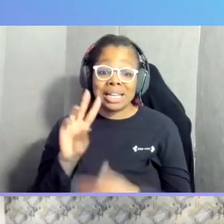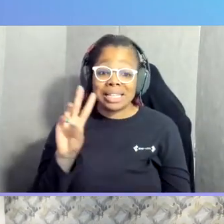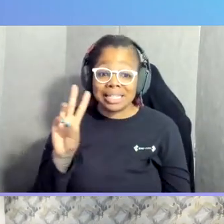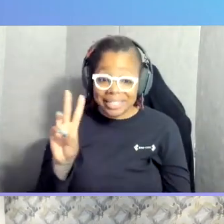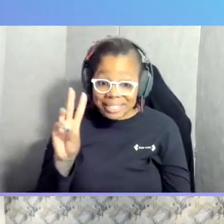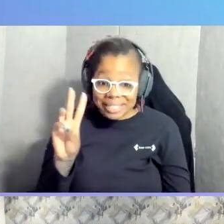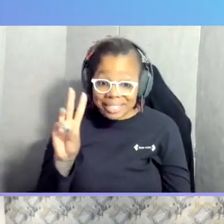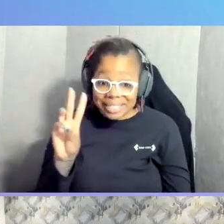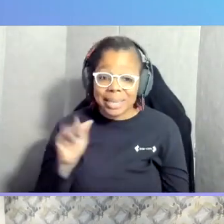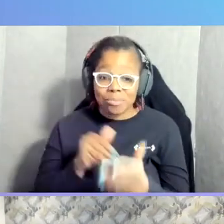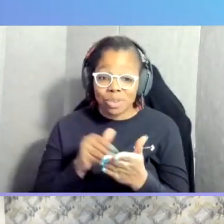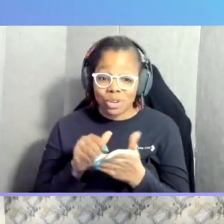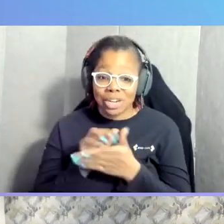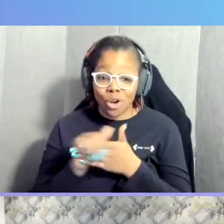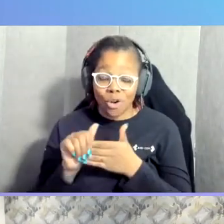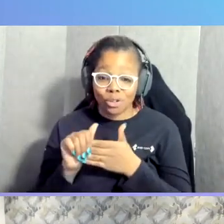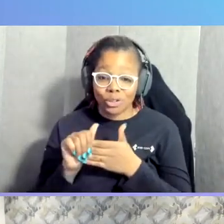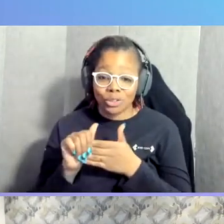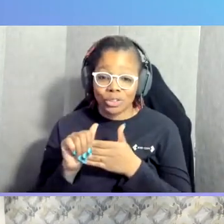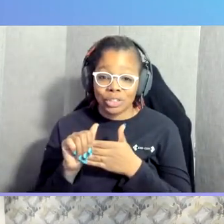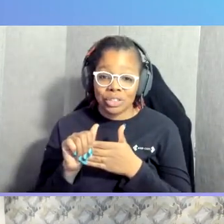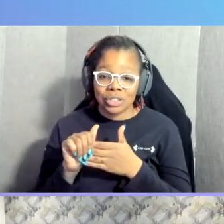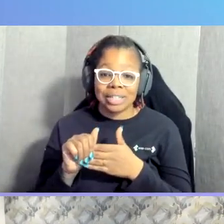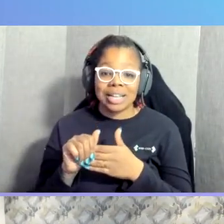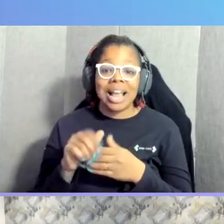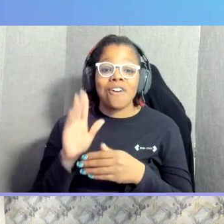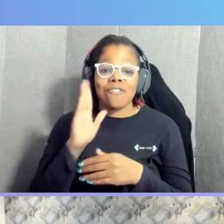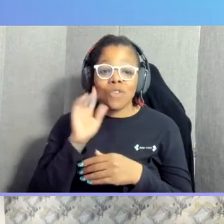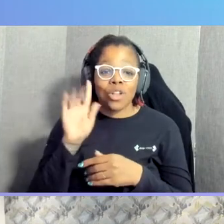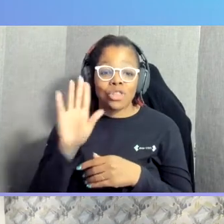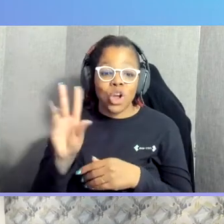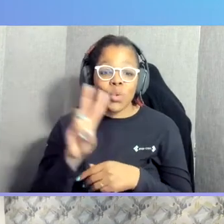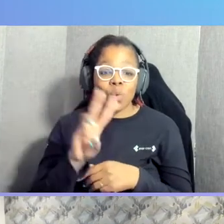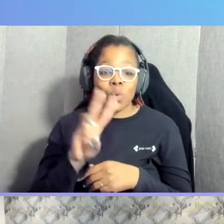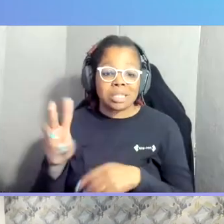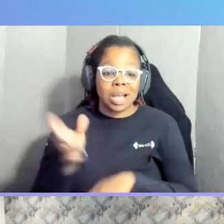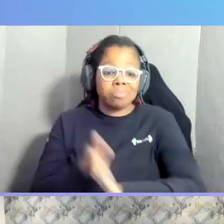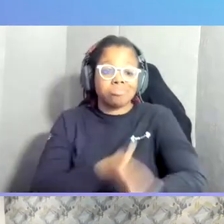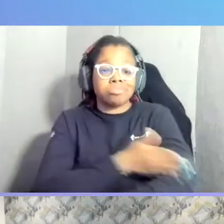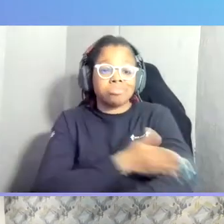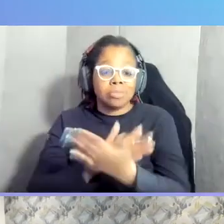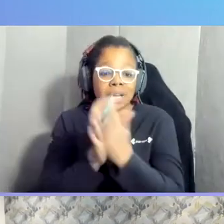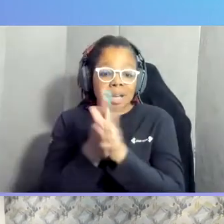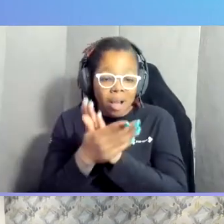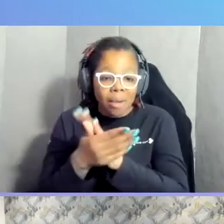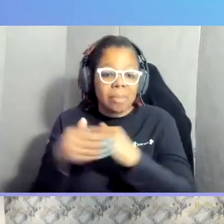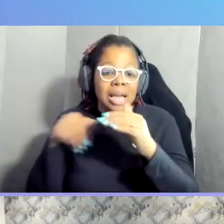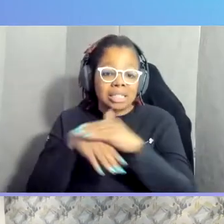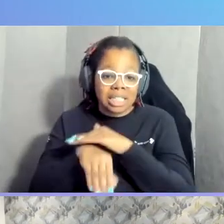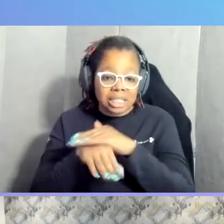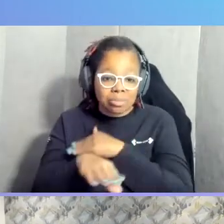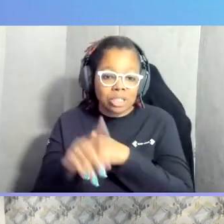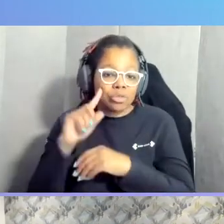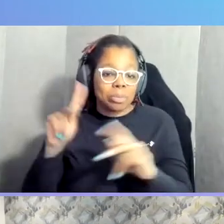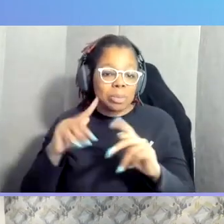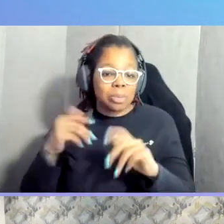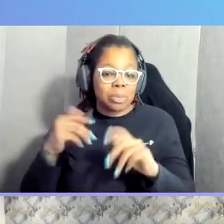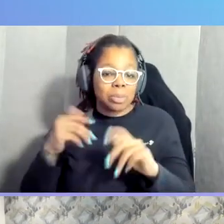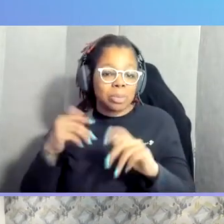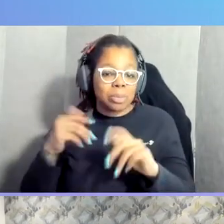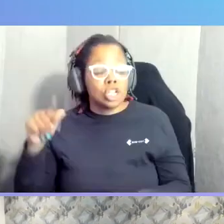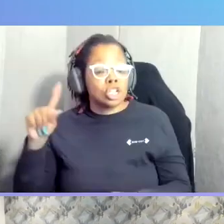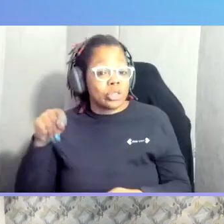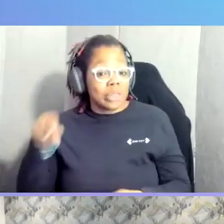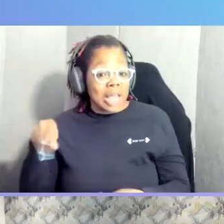million, and make their website accessible to people with disabilities. Besides that, besides paying